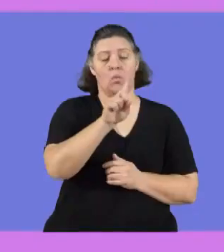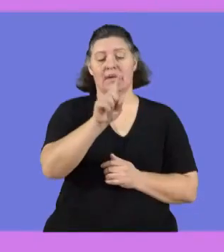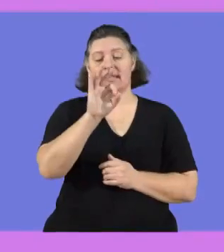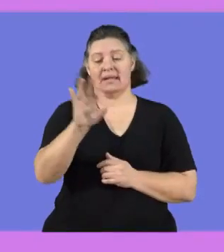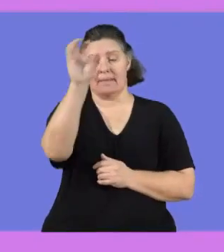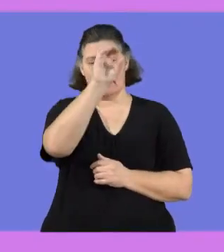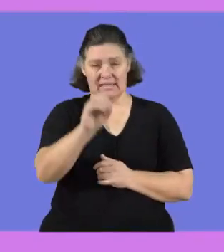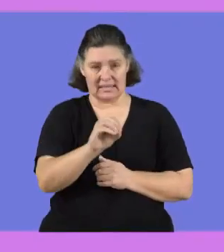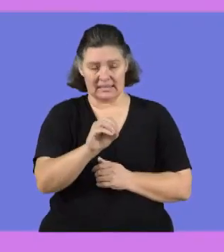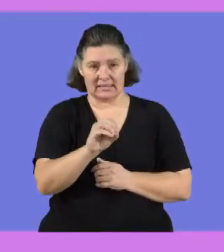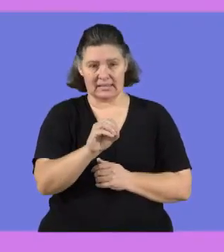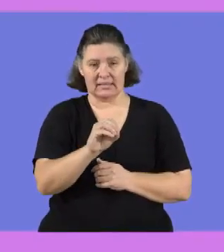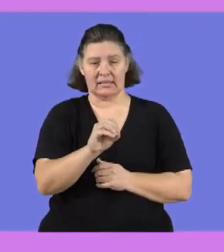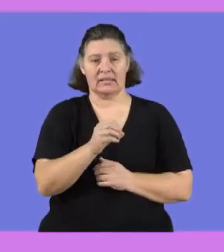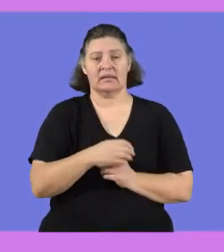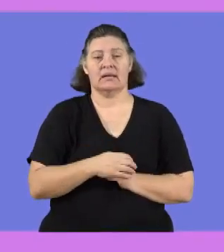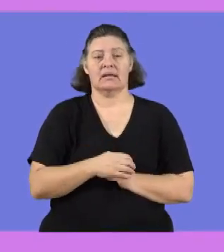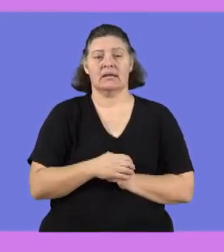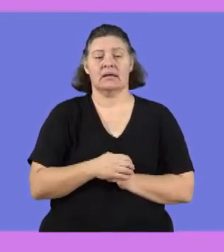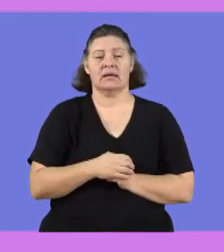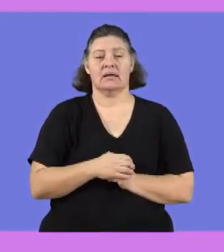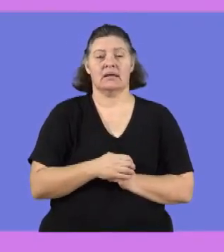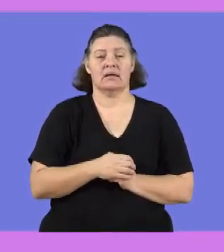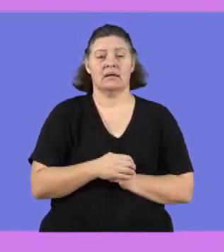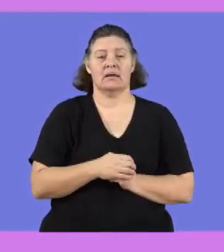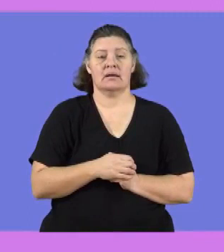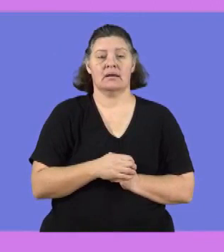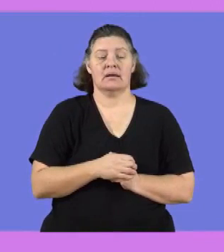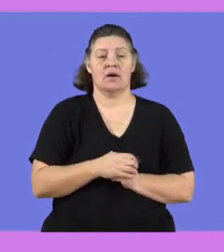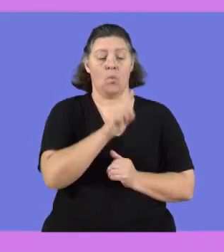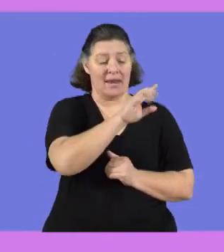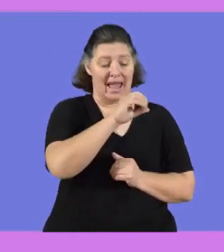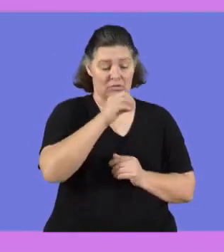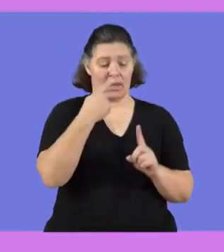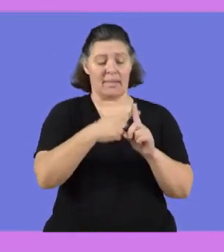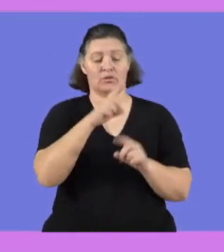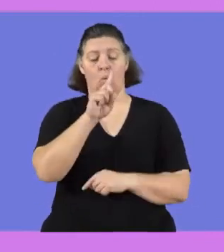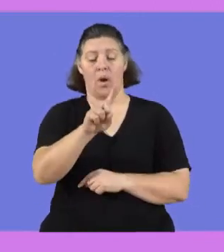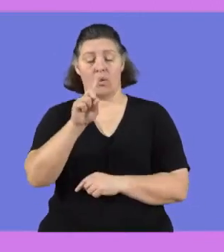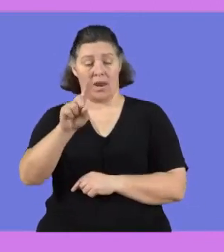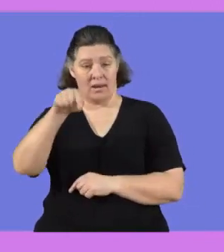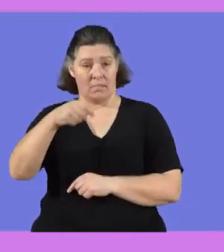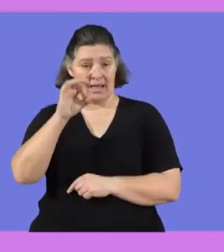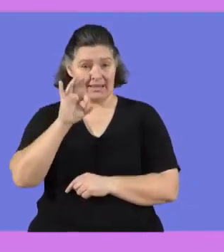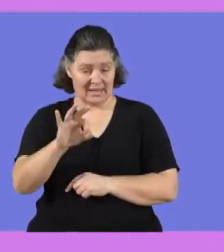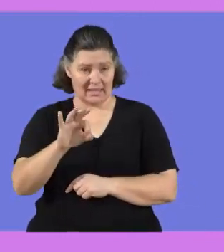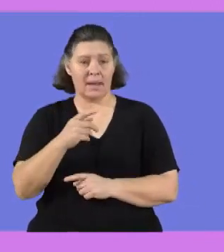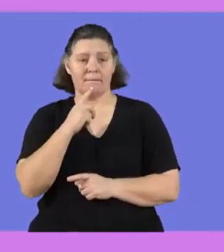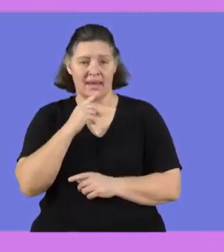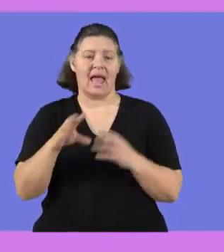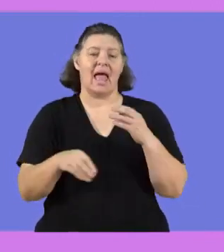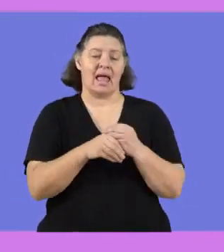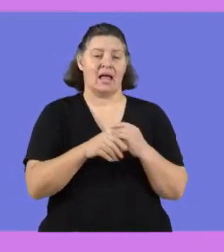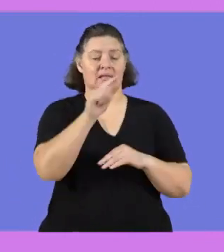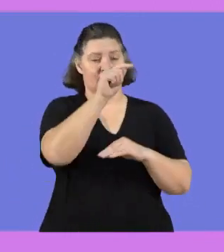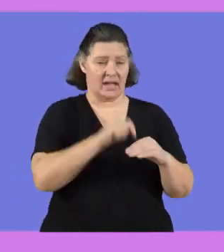take 113%, we add it to 100%, we get your answer. And the answer that you get, you divide it by